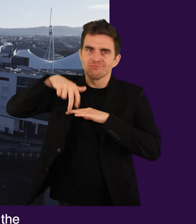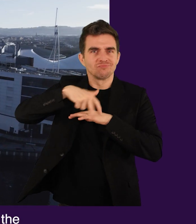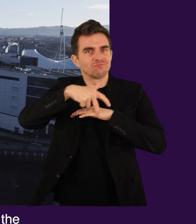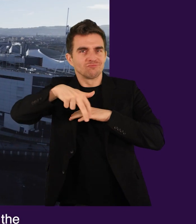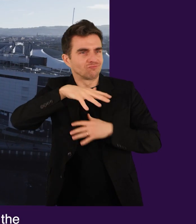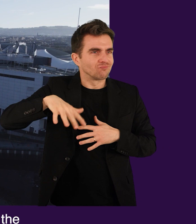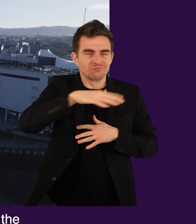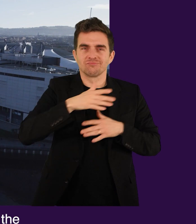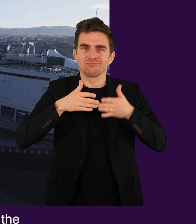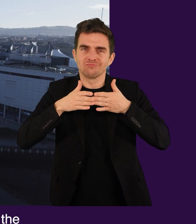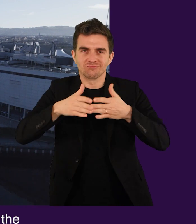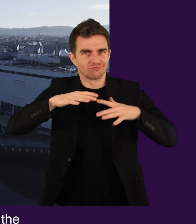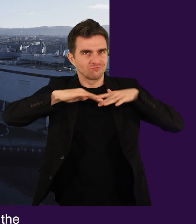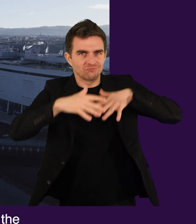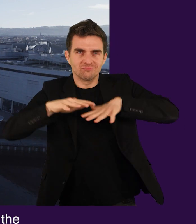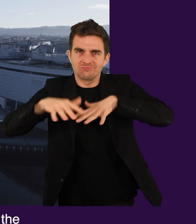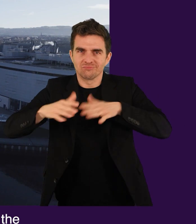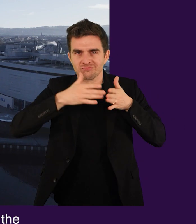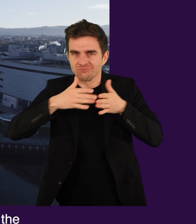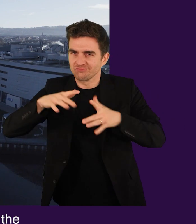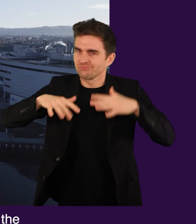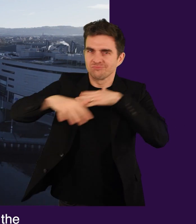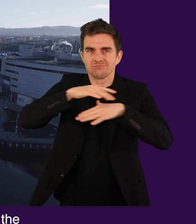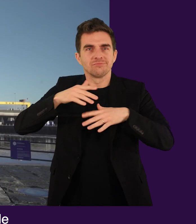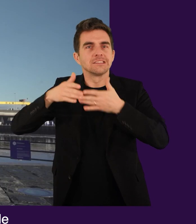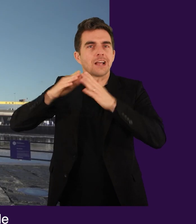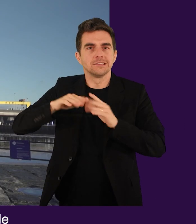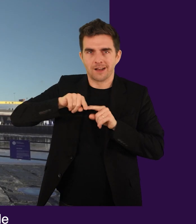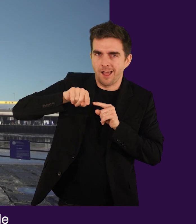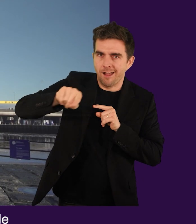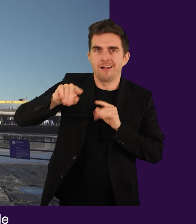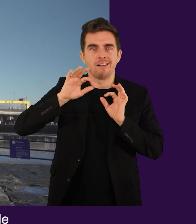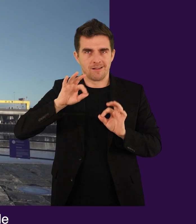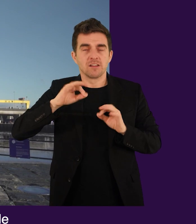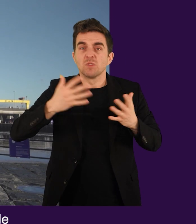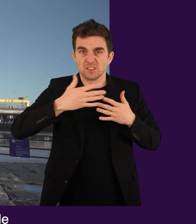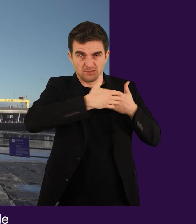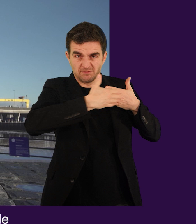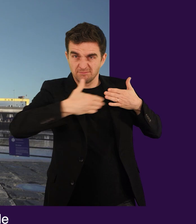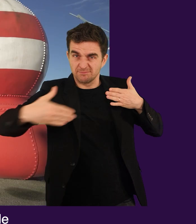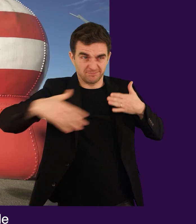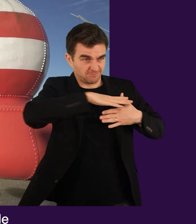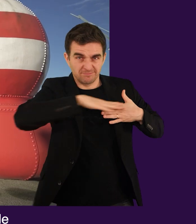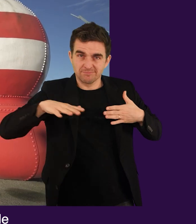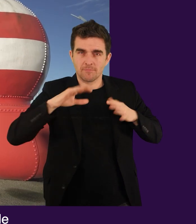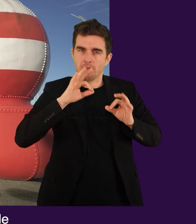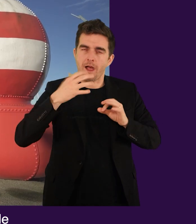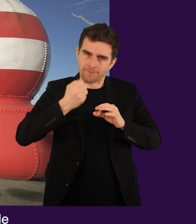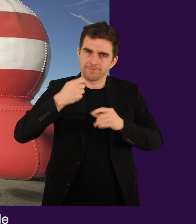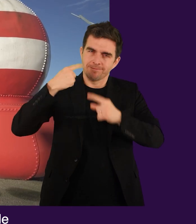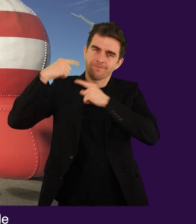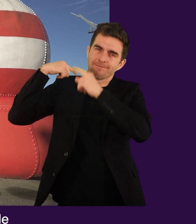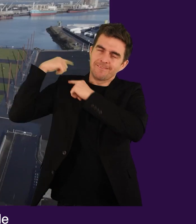headed out to explore the Maritime Mile in the Titanic Quarter. The Belfast Maritime Mile is a